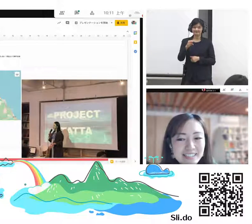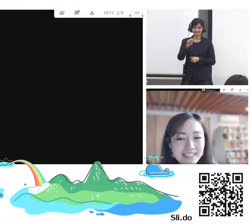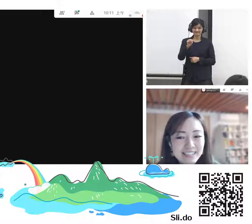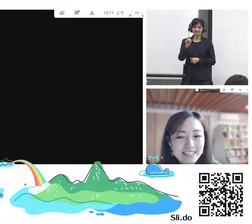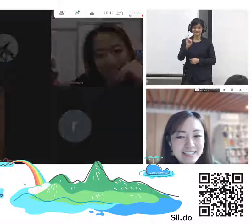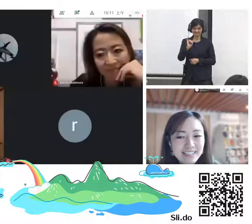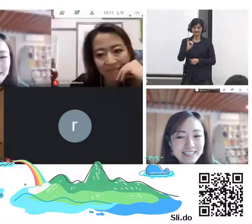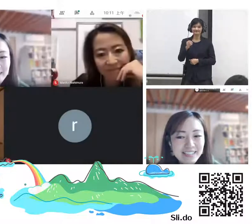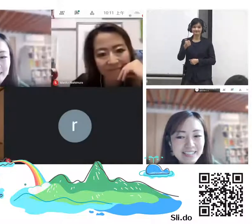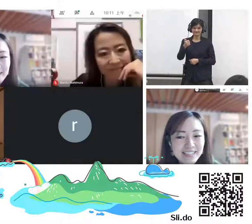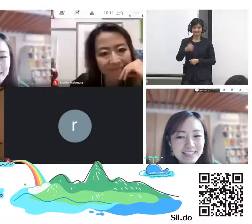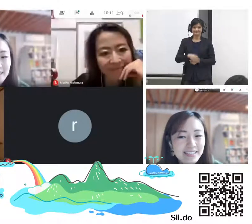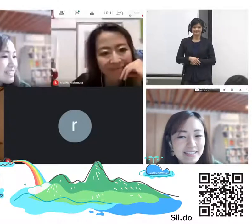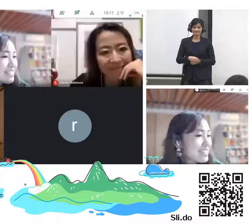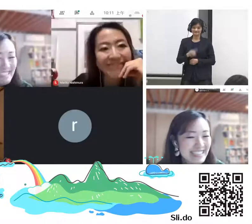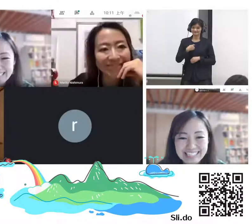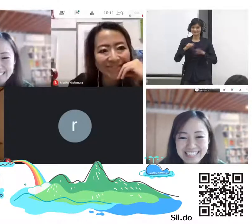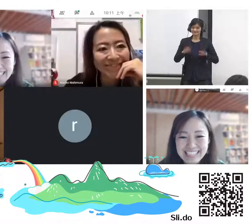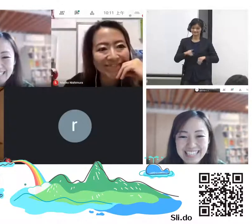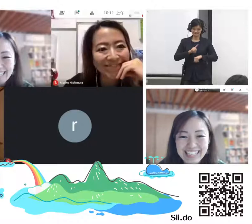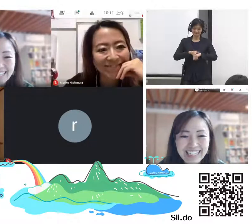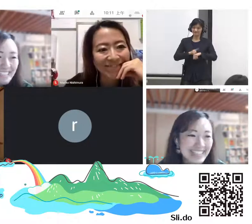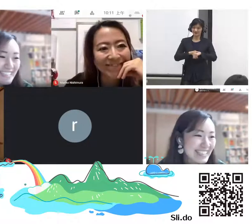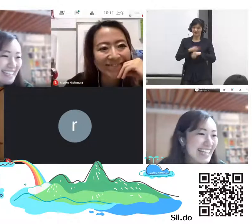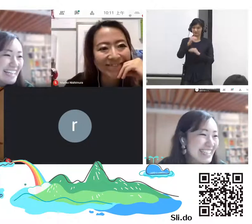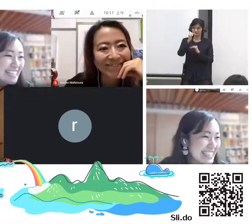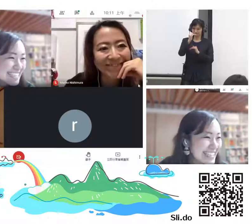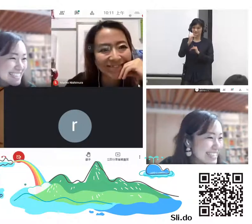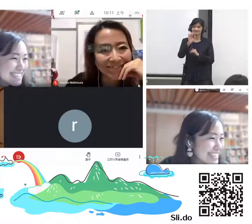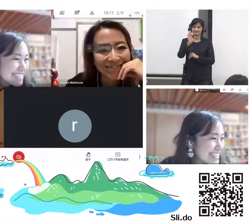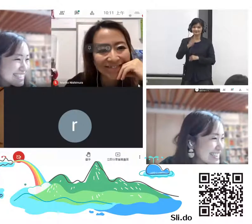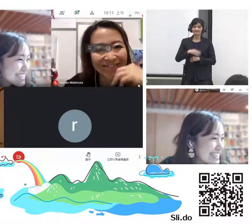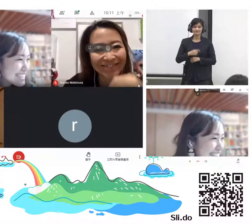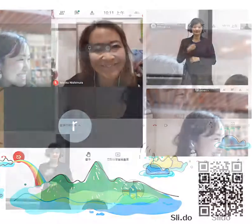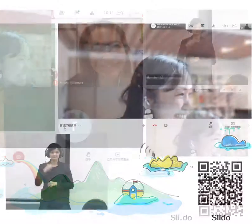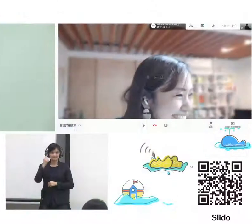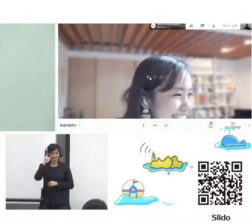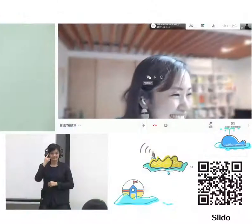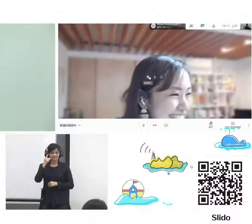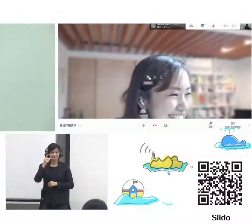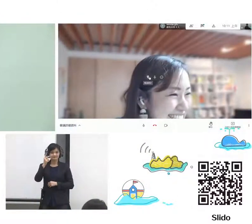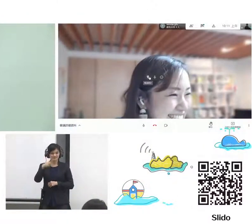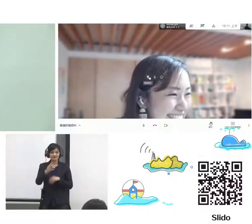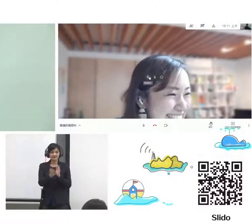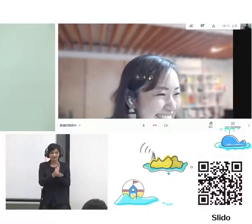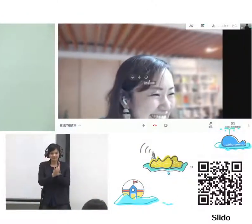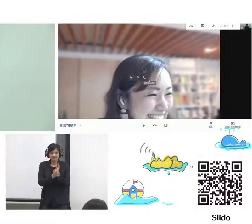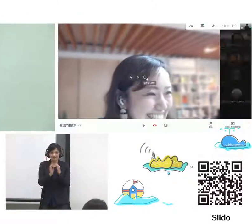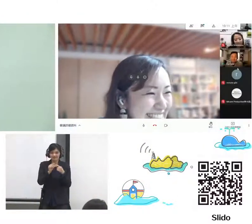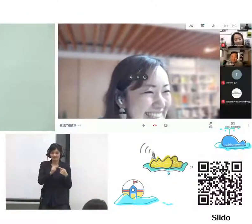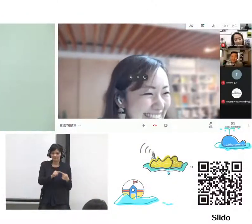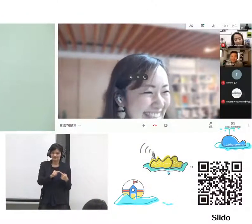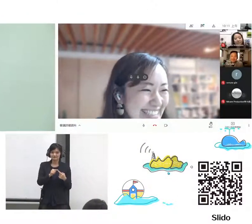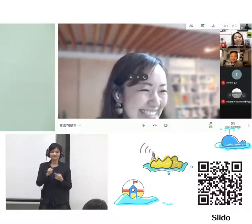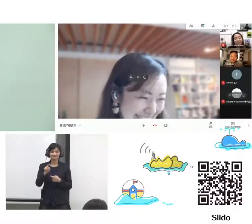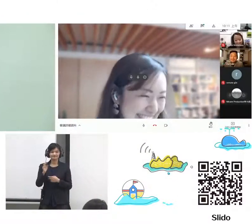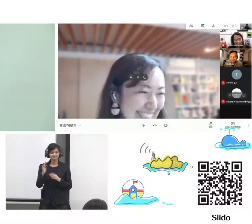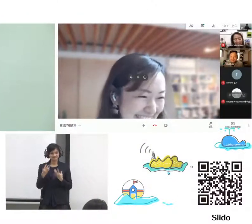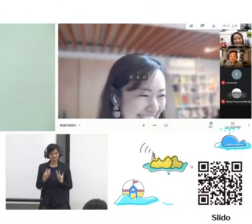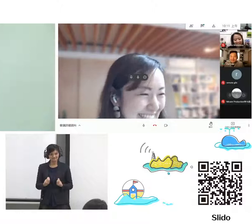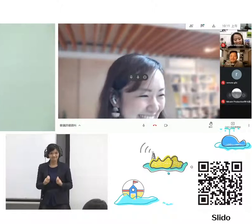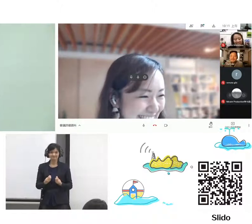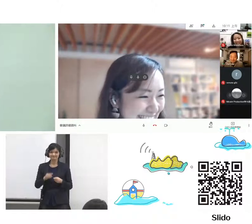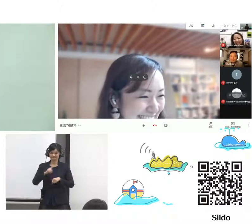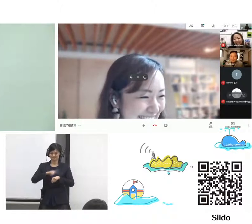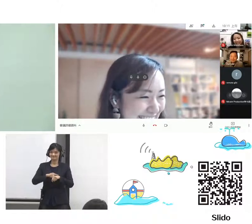of we have limited time, I really want to talk to you guys more, but yeah, it's time for next session. So thank you so